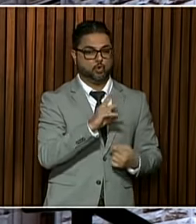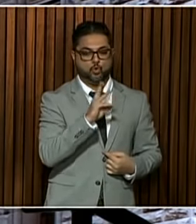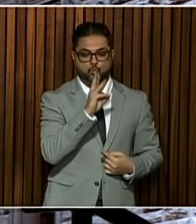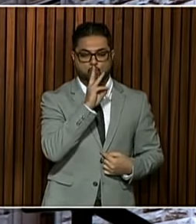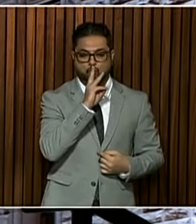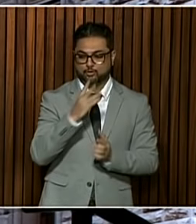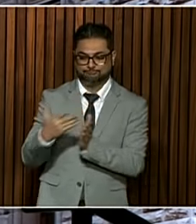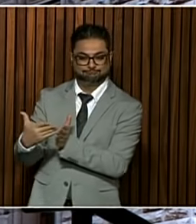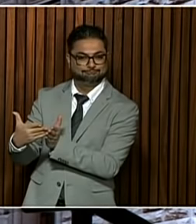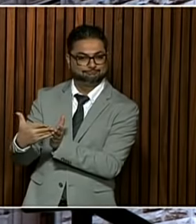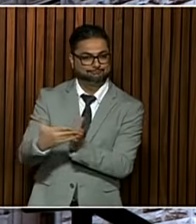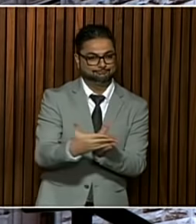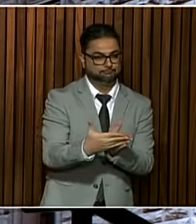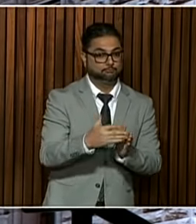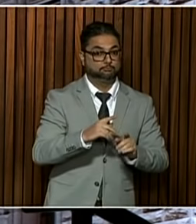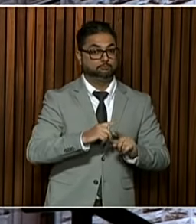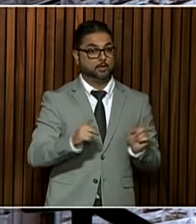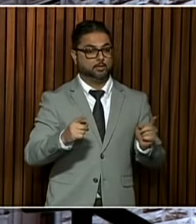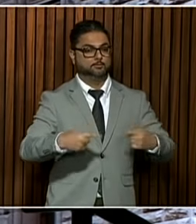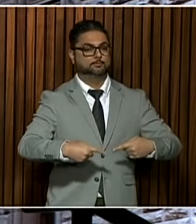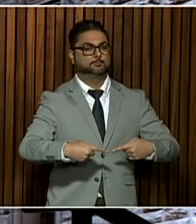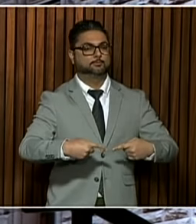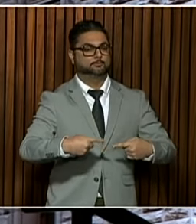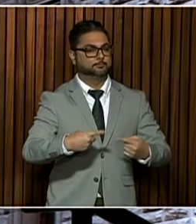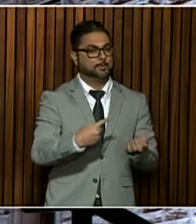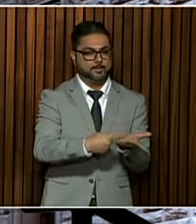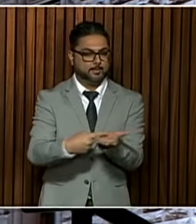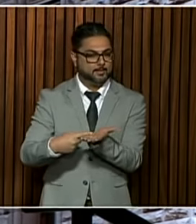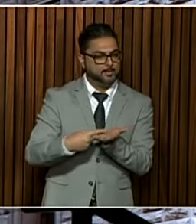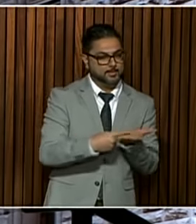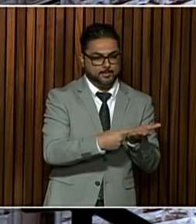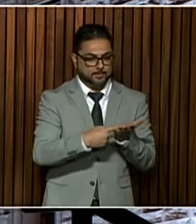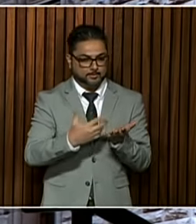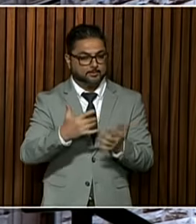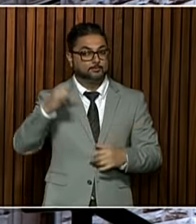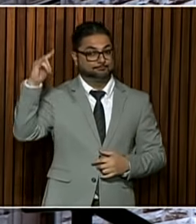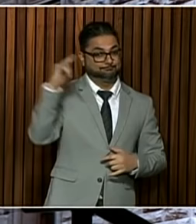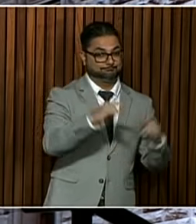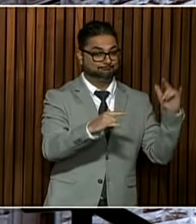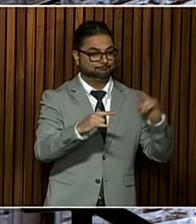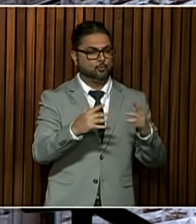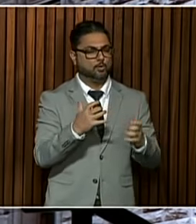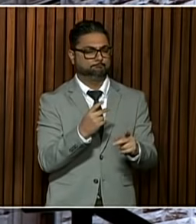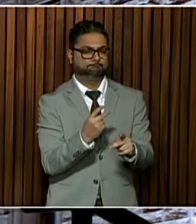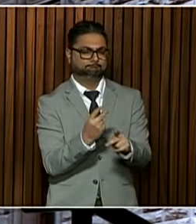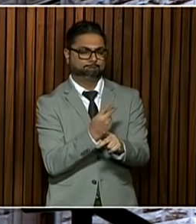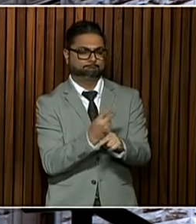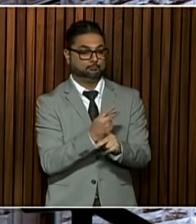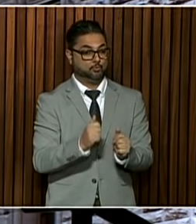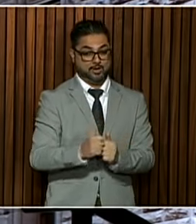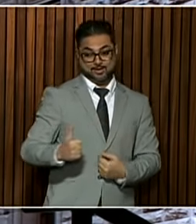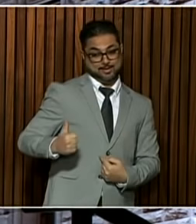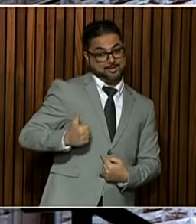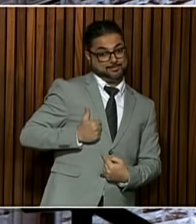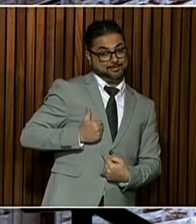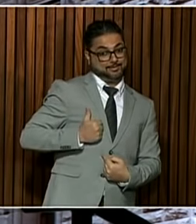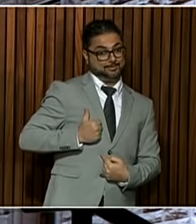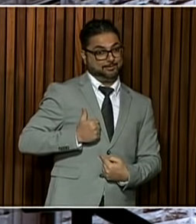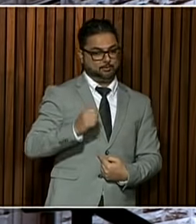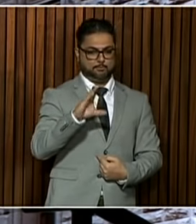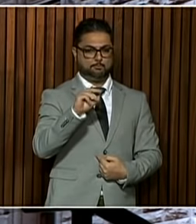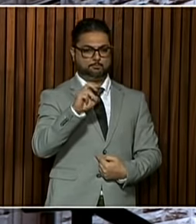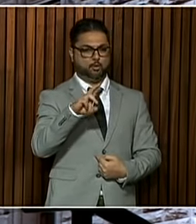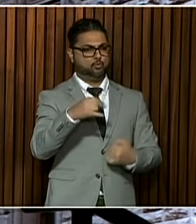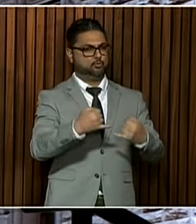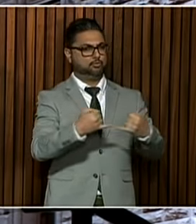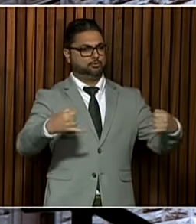the Canadian Border Securities Administration and trying to get the numbers there, and then how are these individuals going to be denoted, how